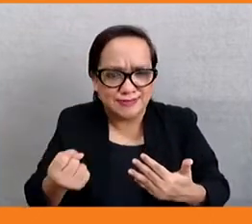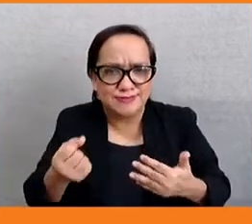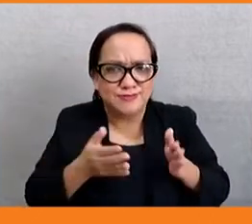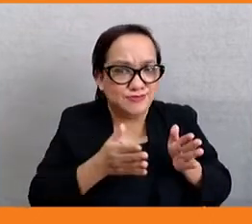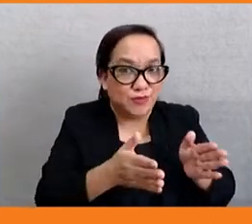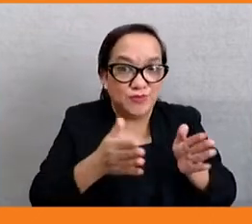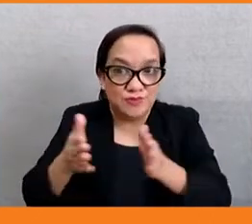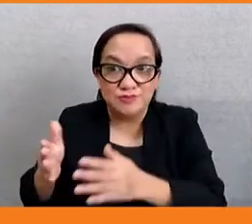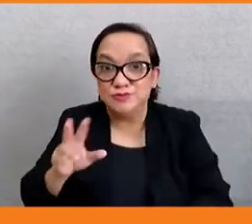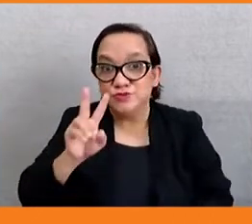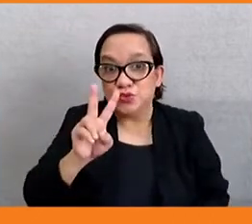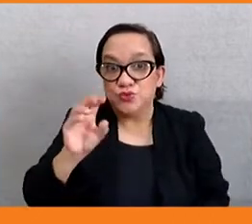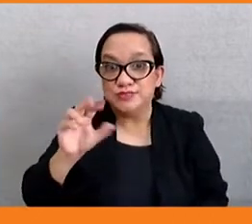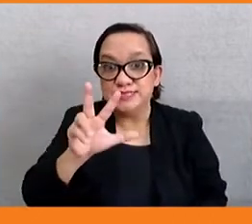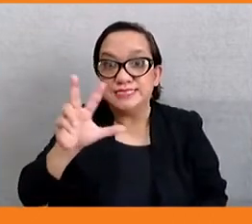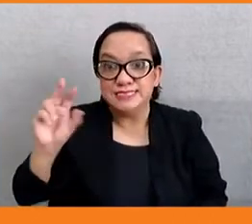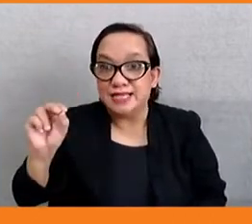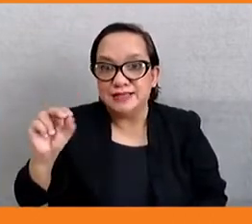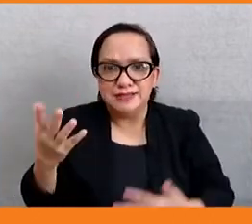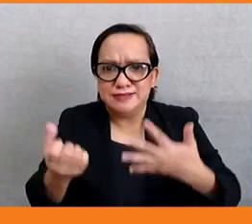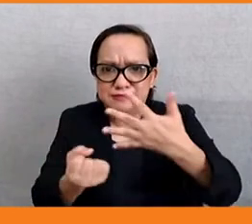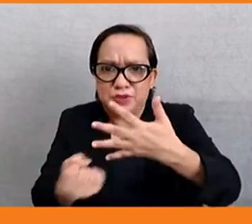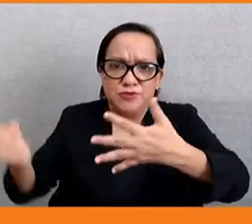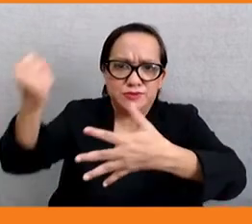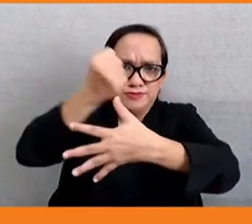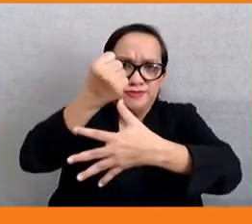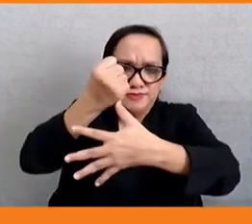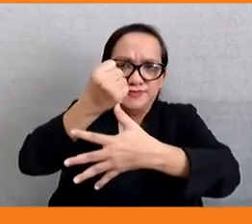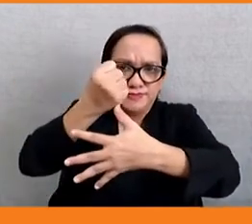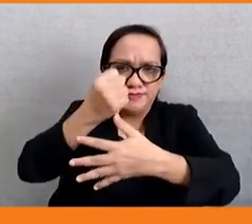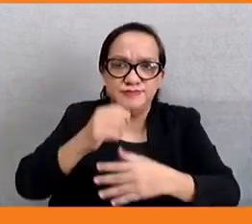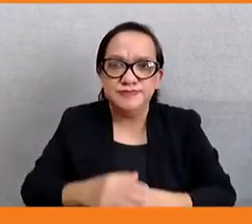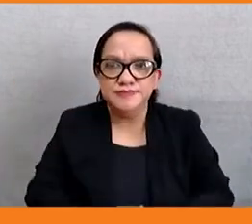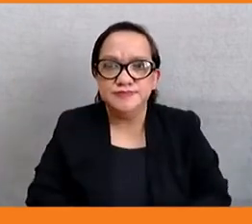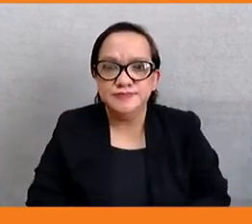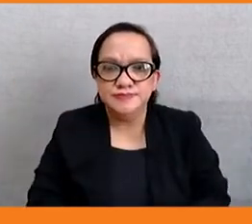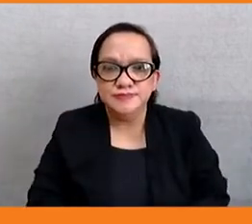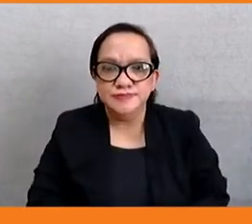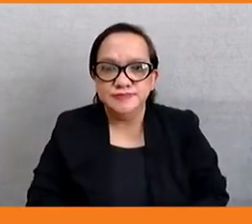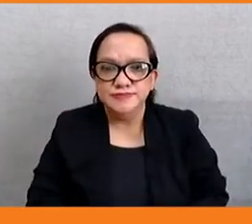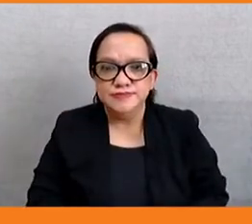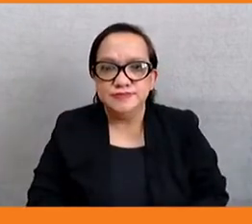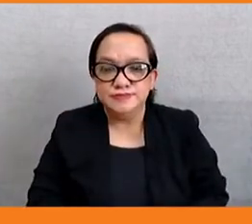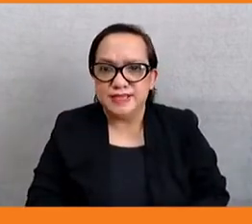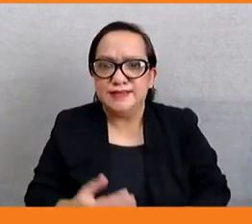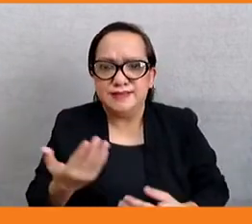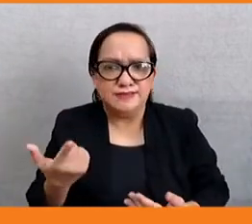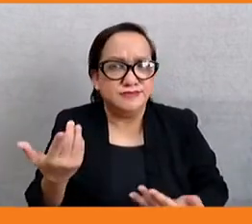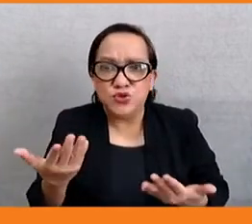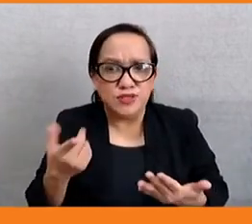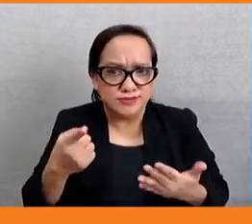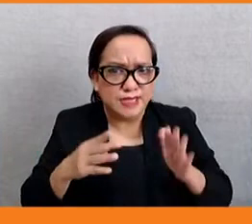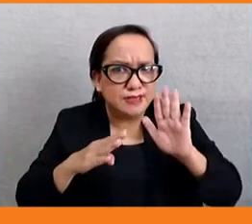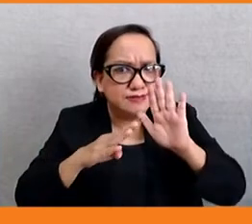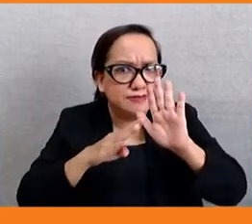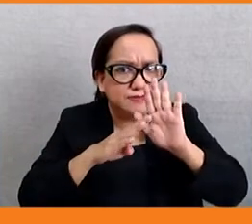Number 2. Accelerating progress in gender equality 2019 to 2024.